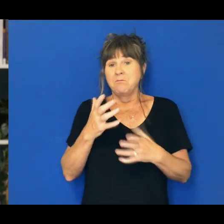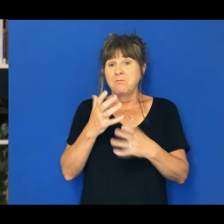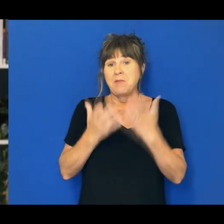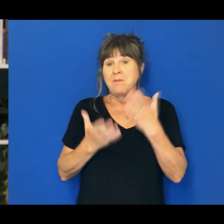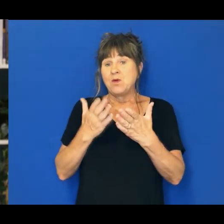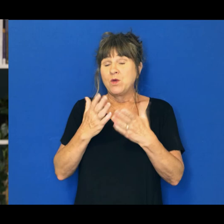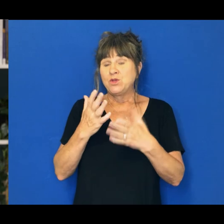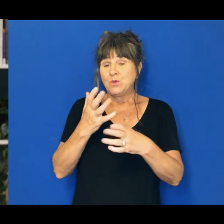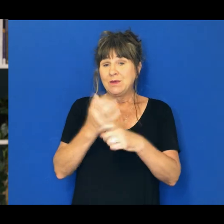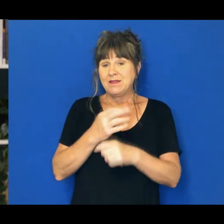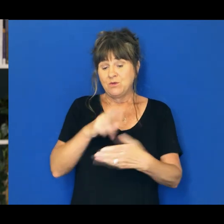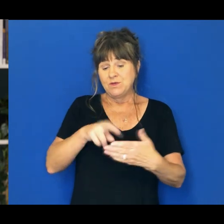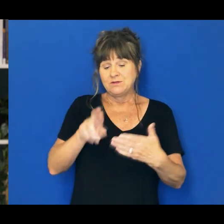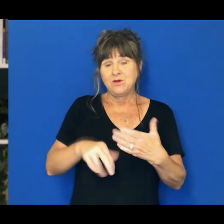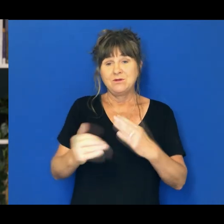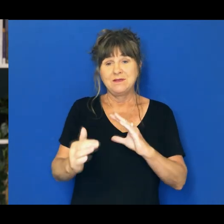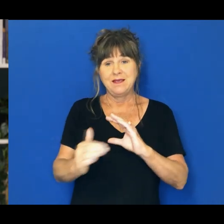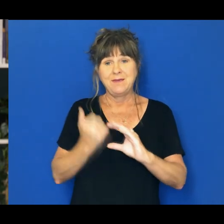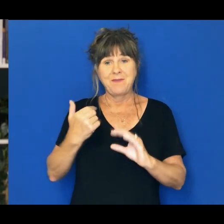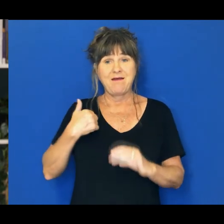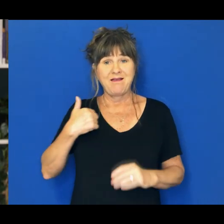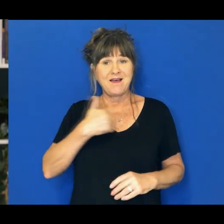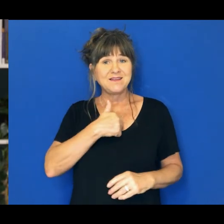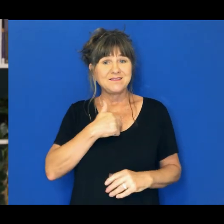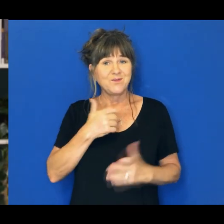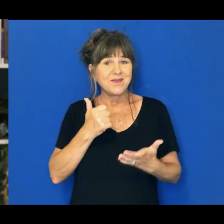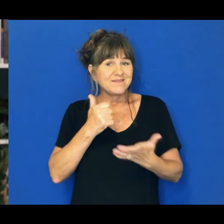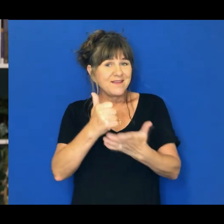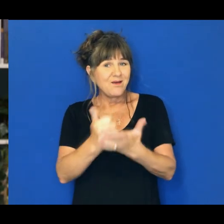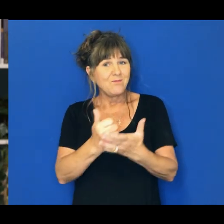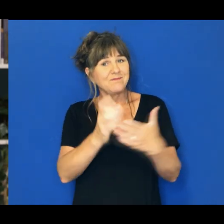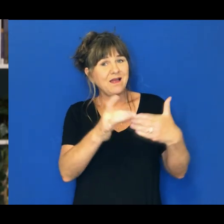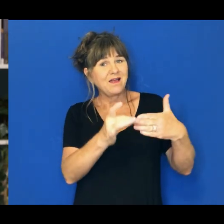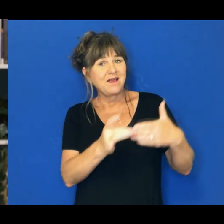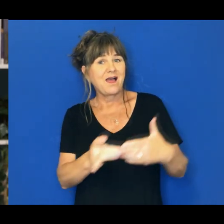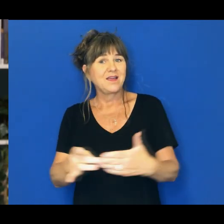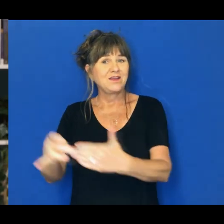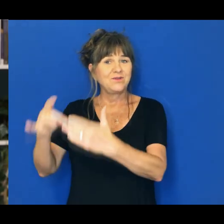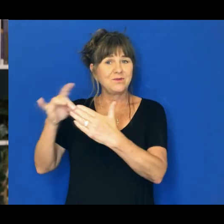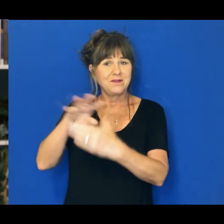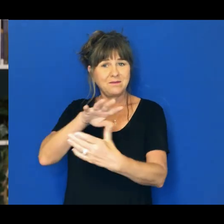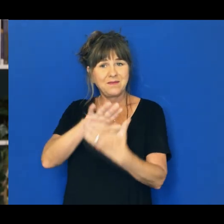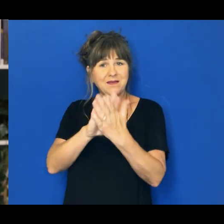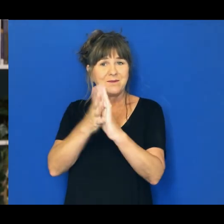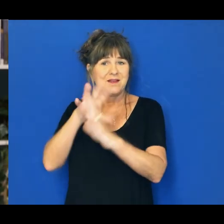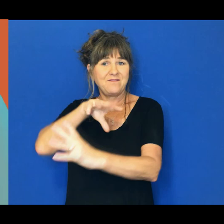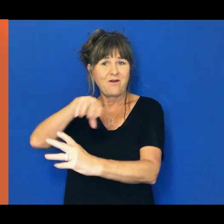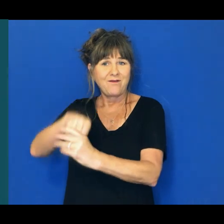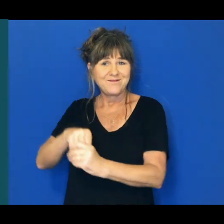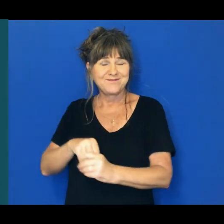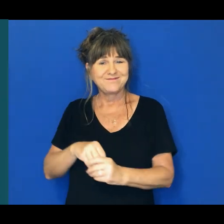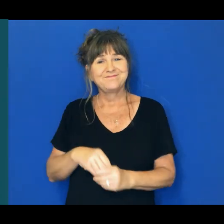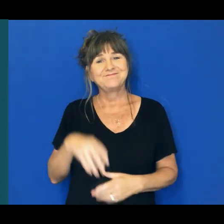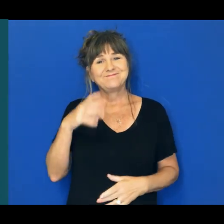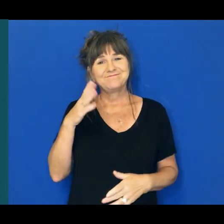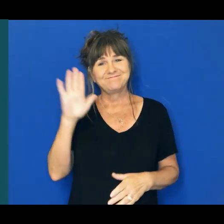the results, you can email it to our team, and we'd love to see how we can best guide you in your journey. God bless you guys. We'll see you next week.